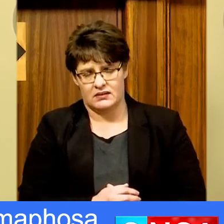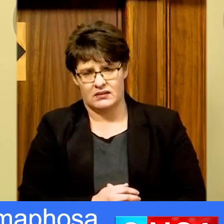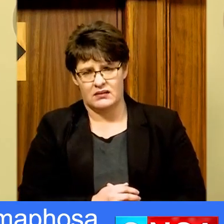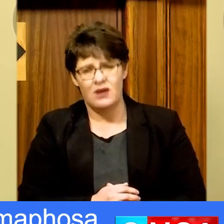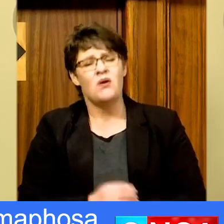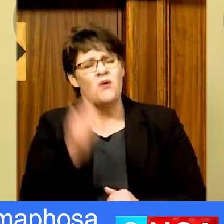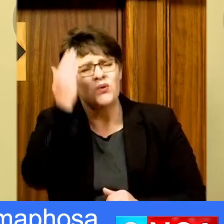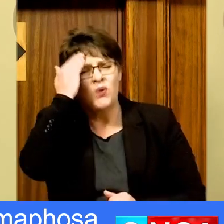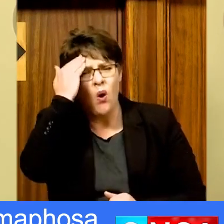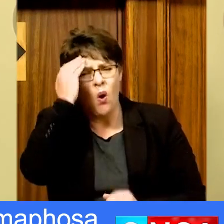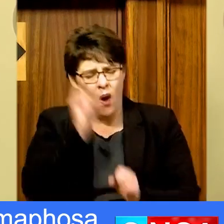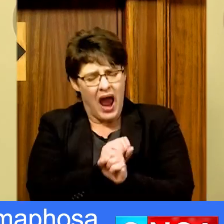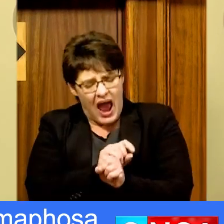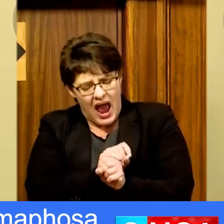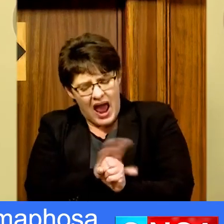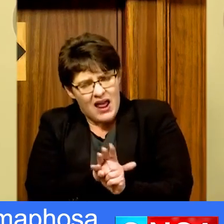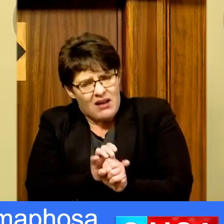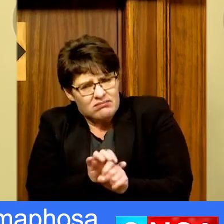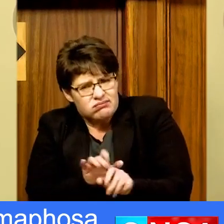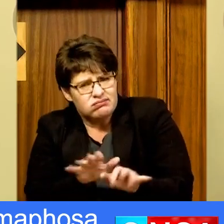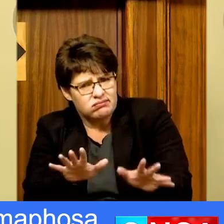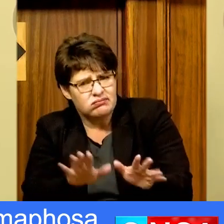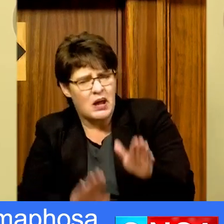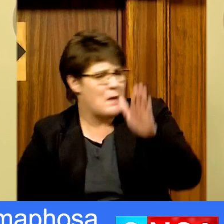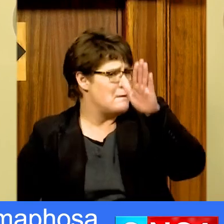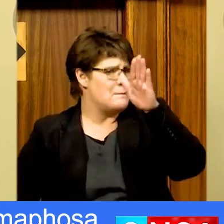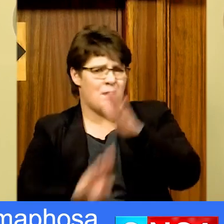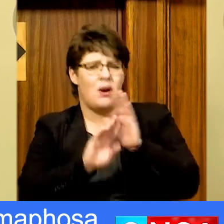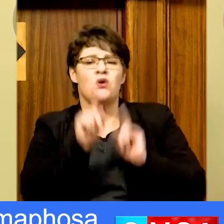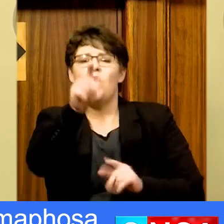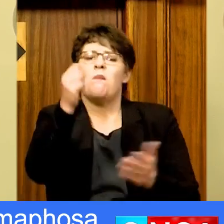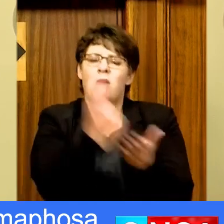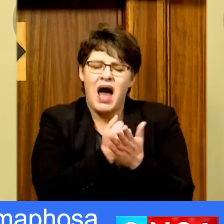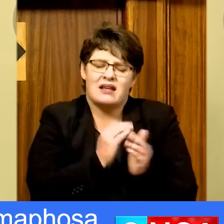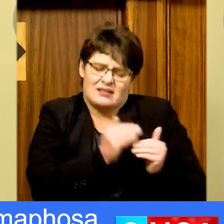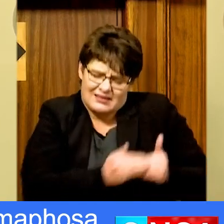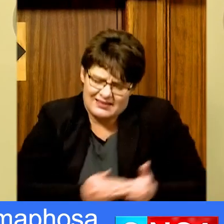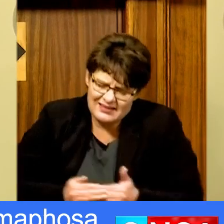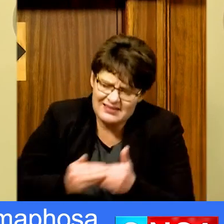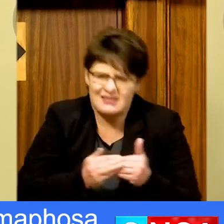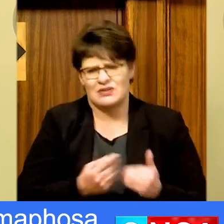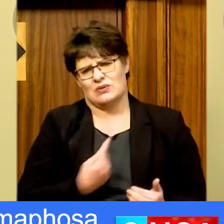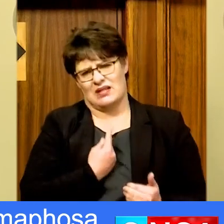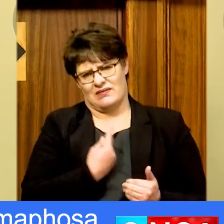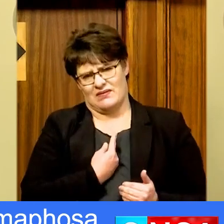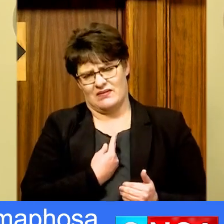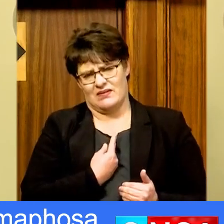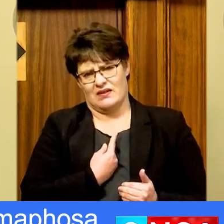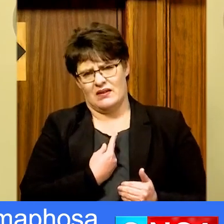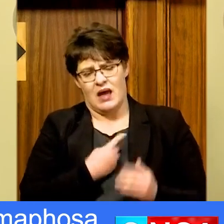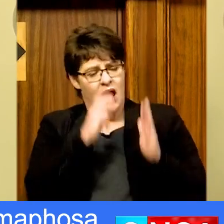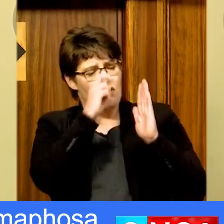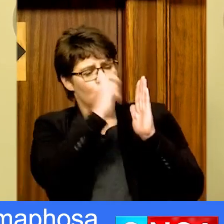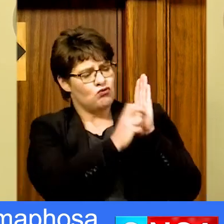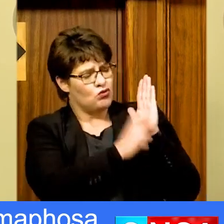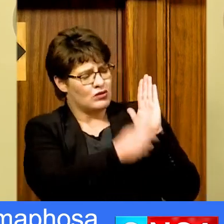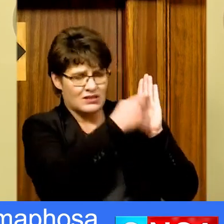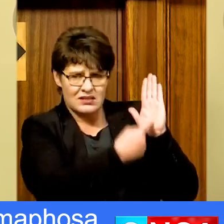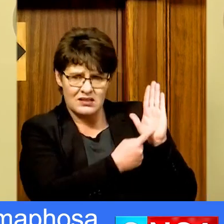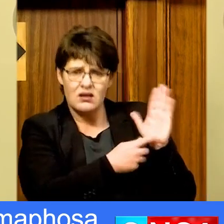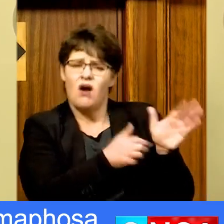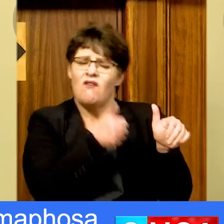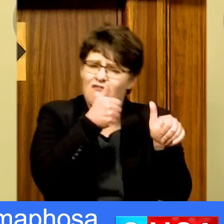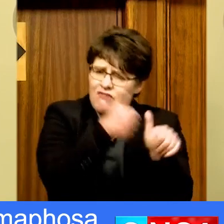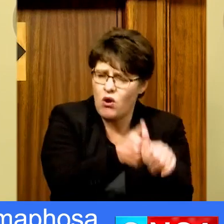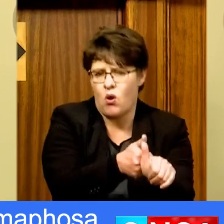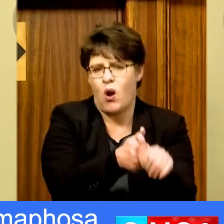infections, we need to take extra precautions and tighten existing measures to slow down the